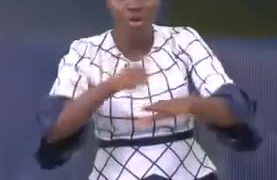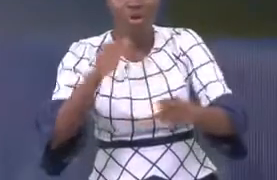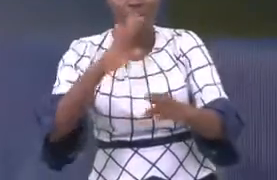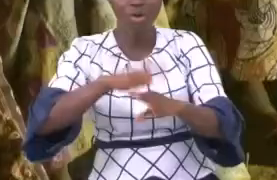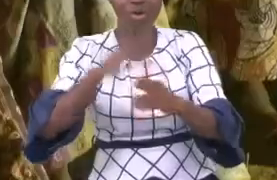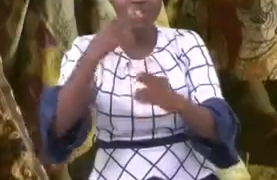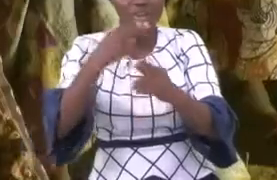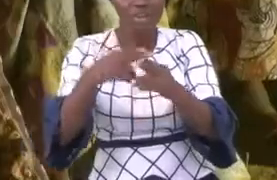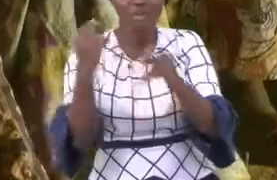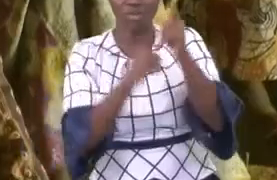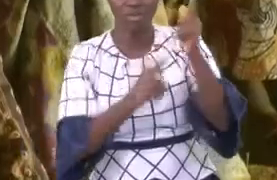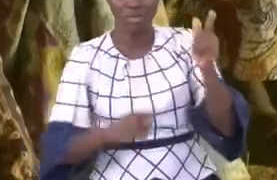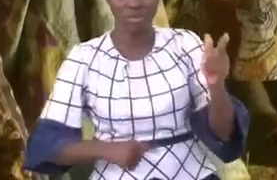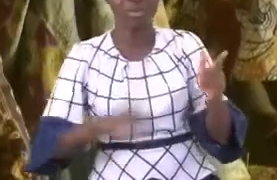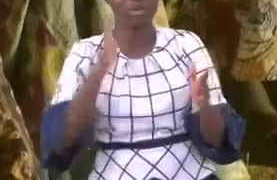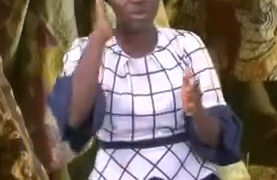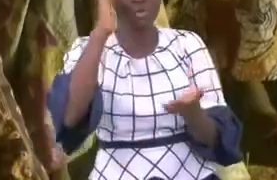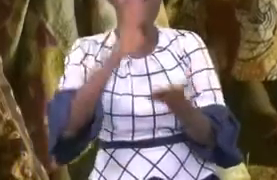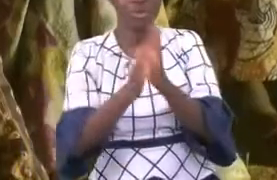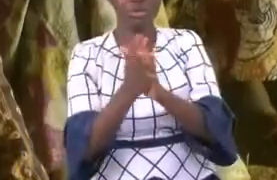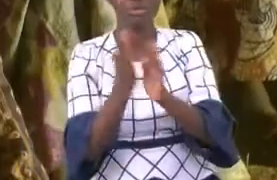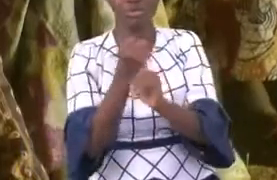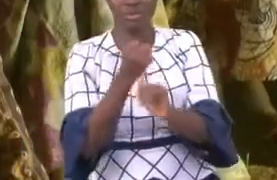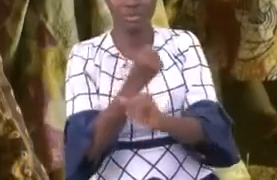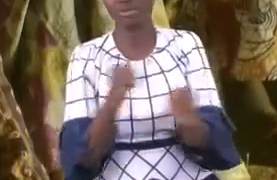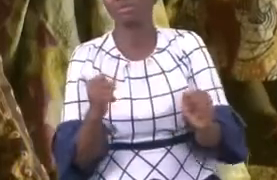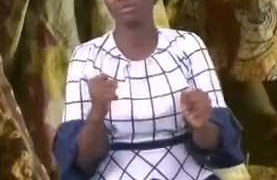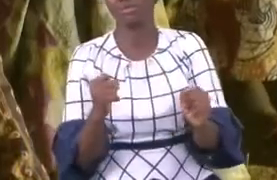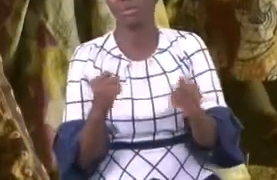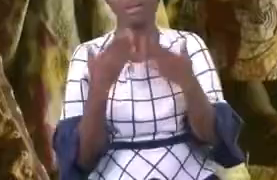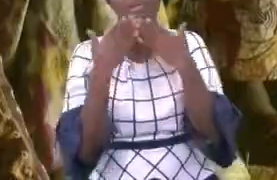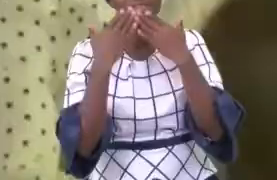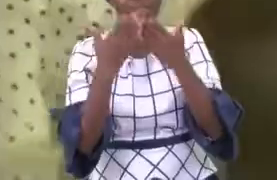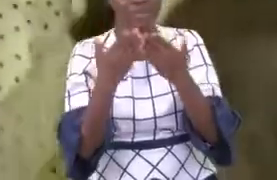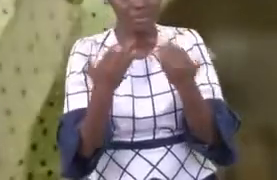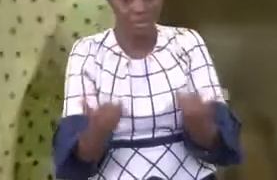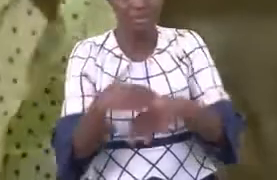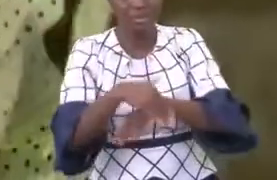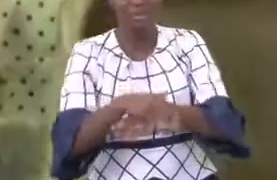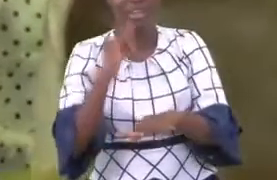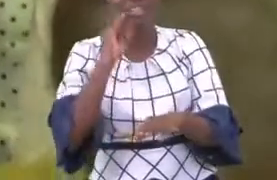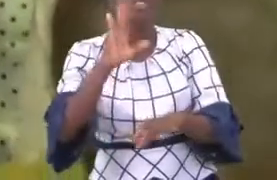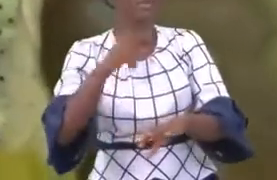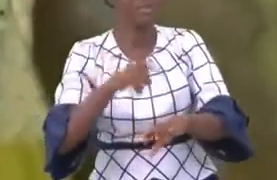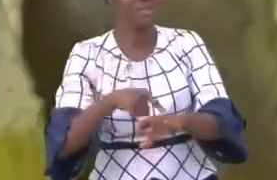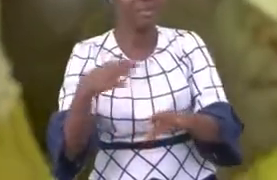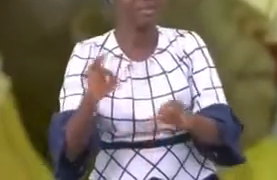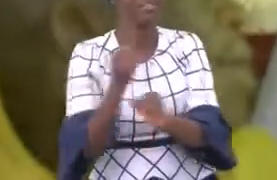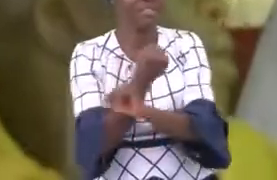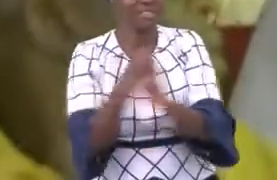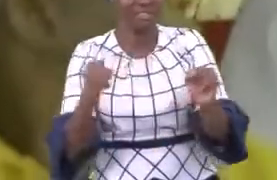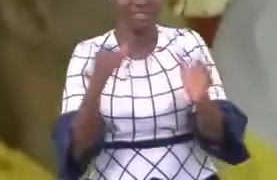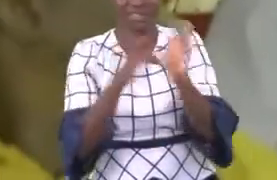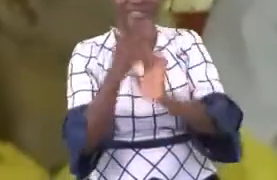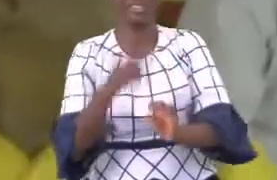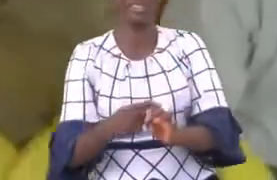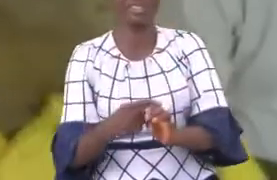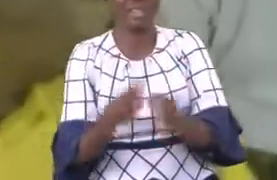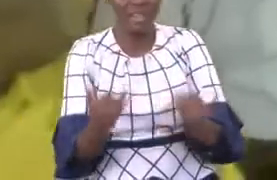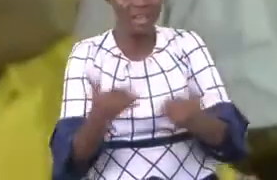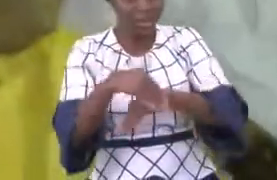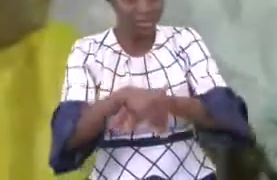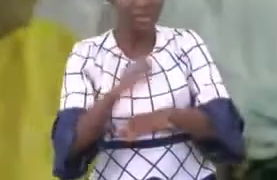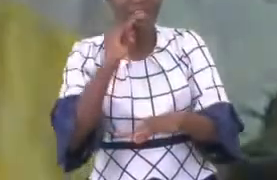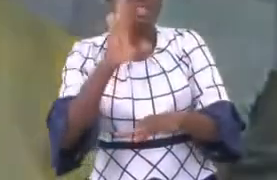of your salvation. Tonight is the night of your deliverance. And tonight is the night of your